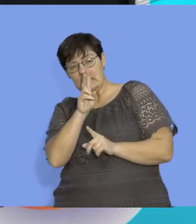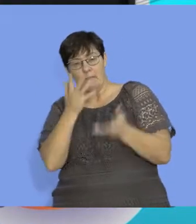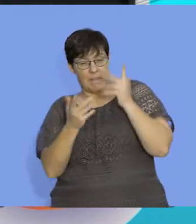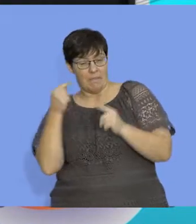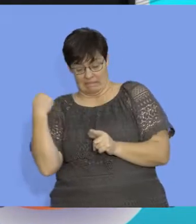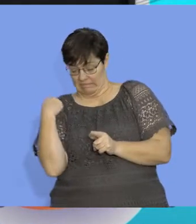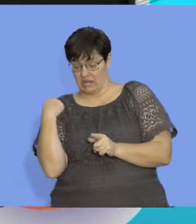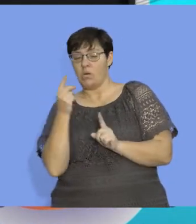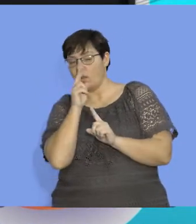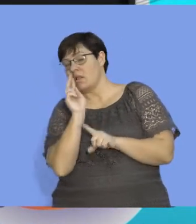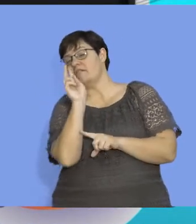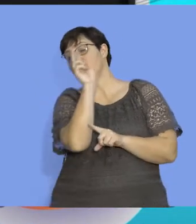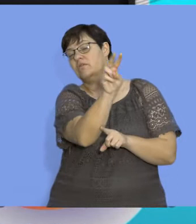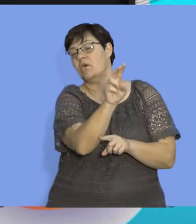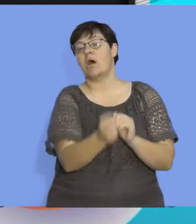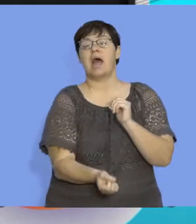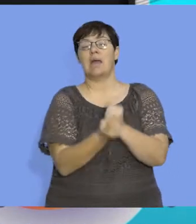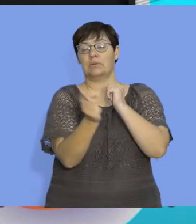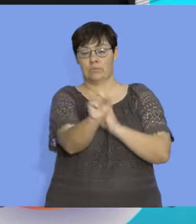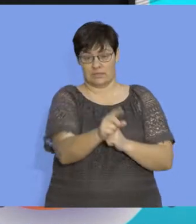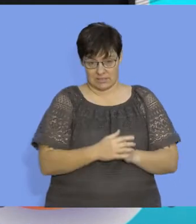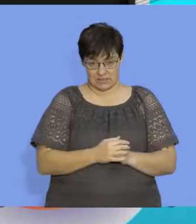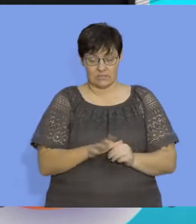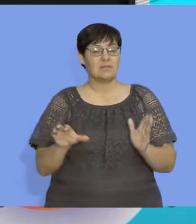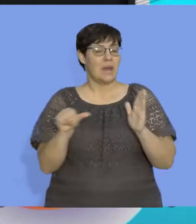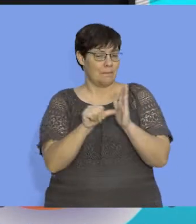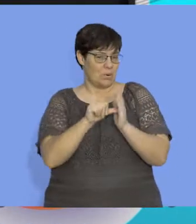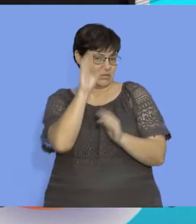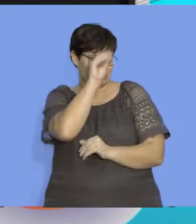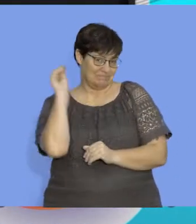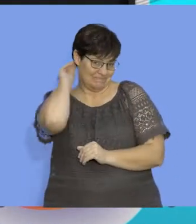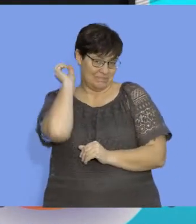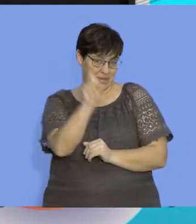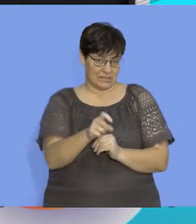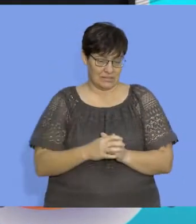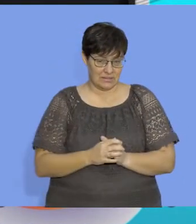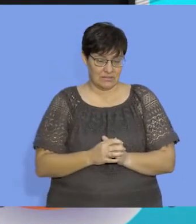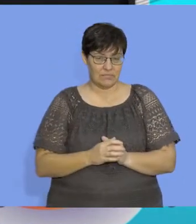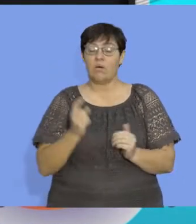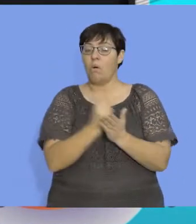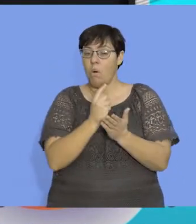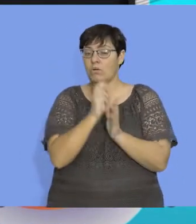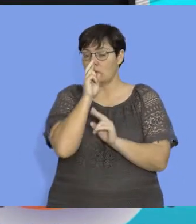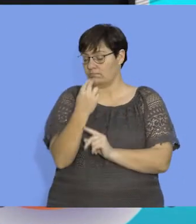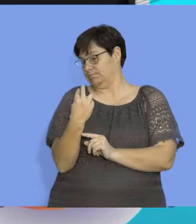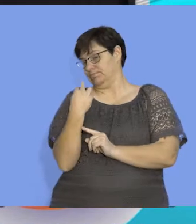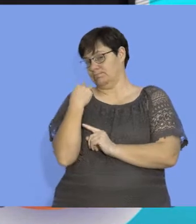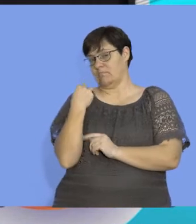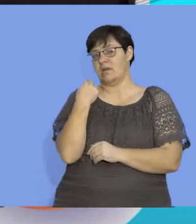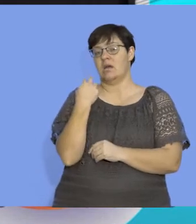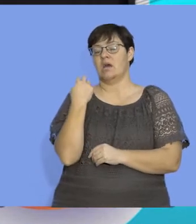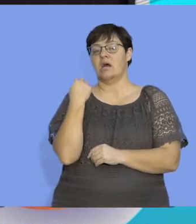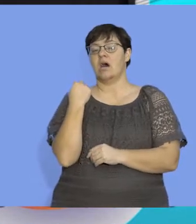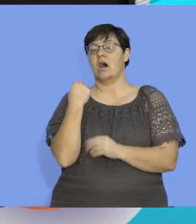the next year. So this is another important factor to take into consideration. We always look at the previous year's